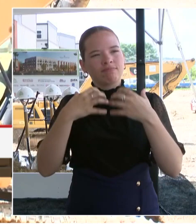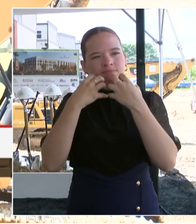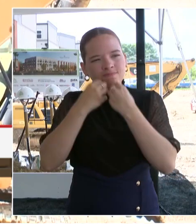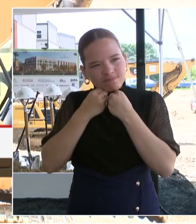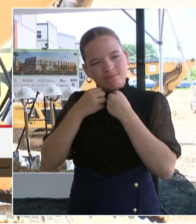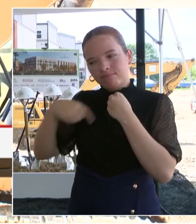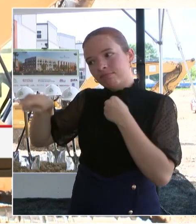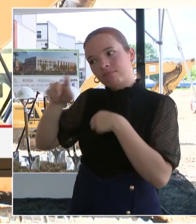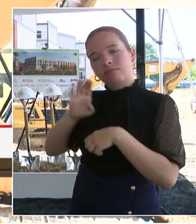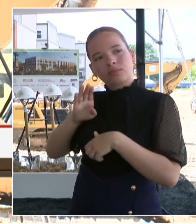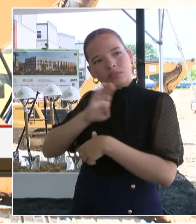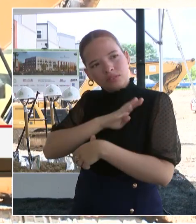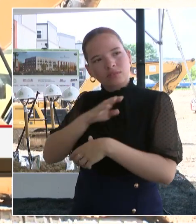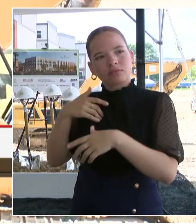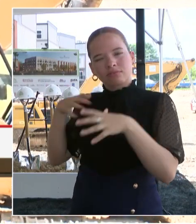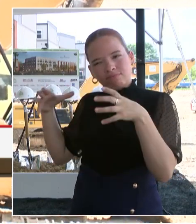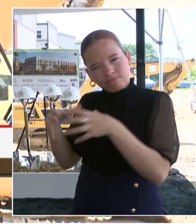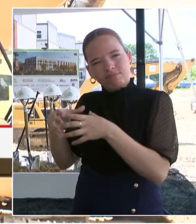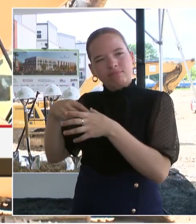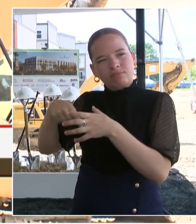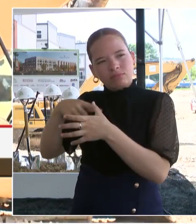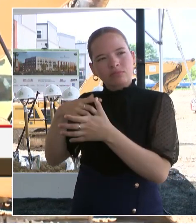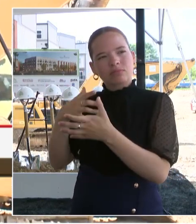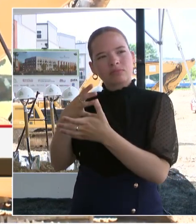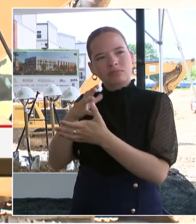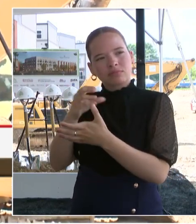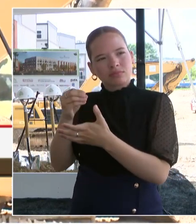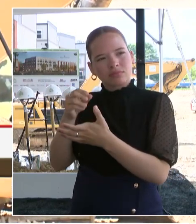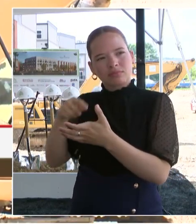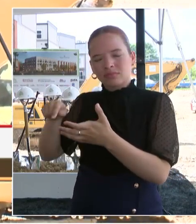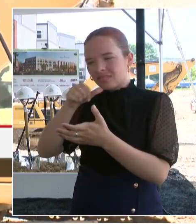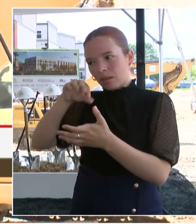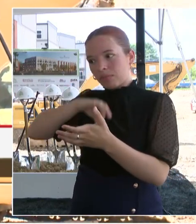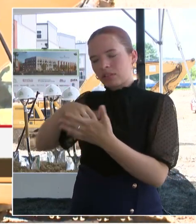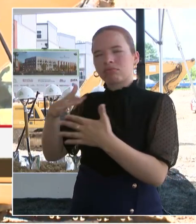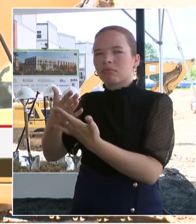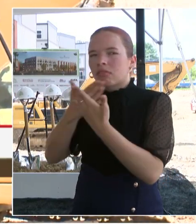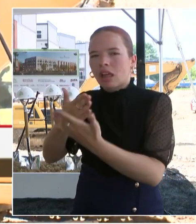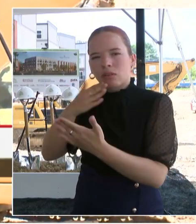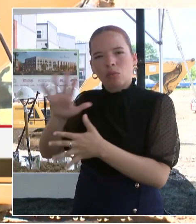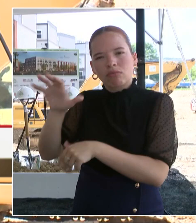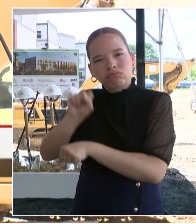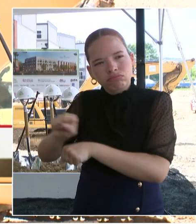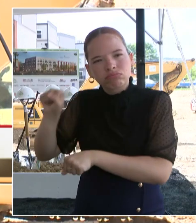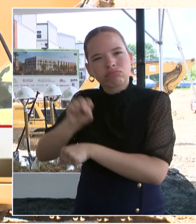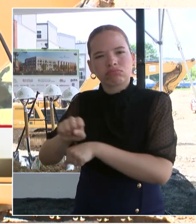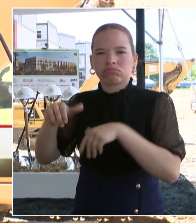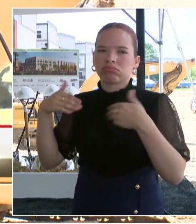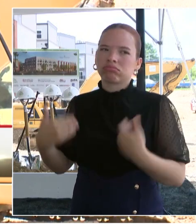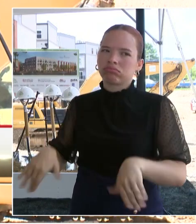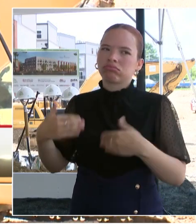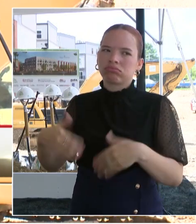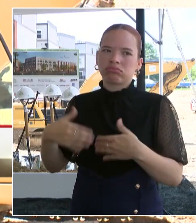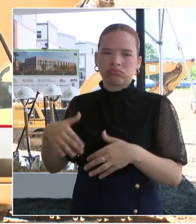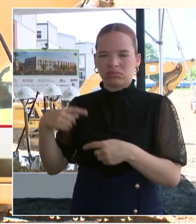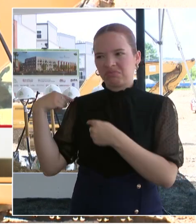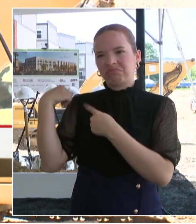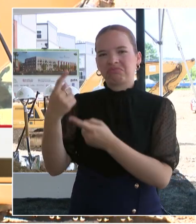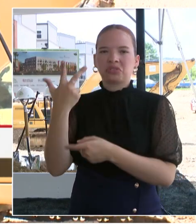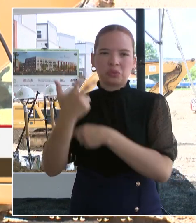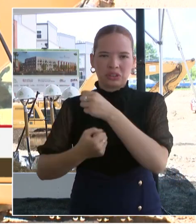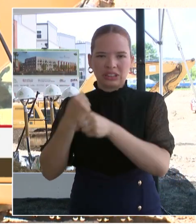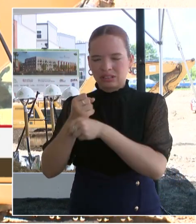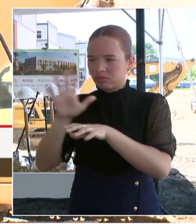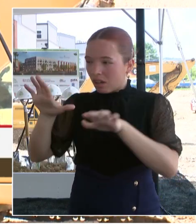have really worked day in, day out on this for the last 3 years. First, I want to thank Garrett